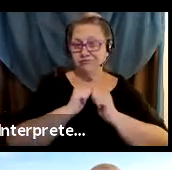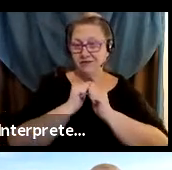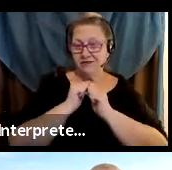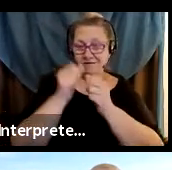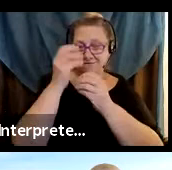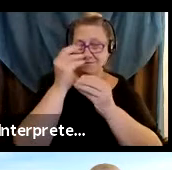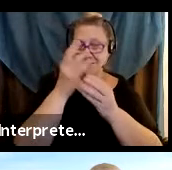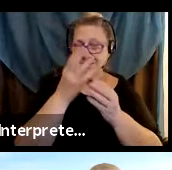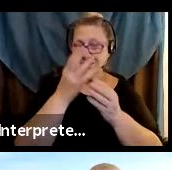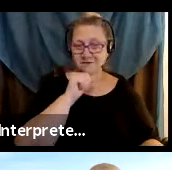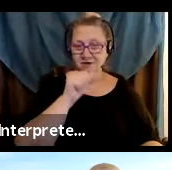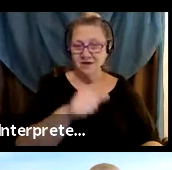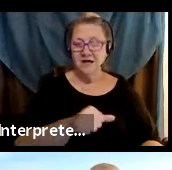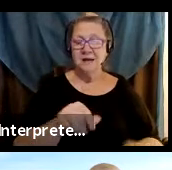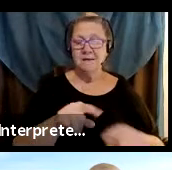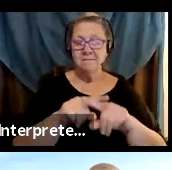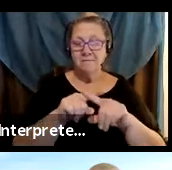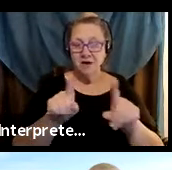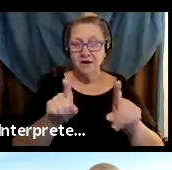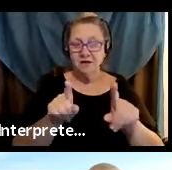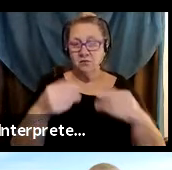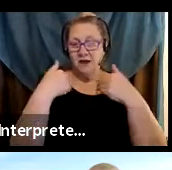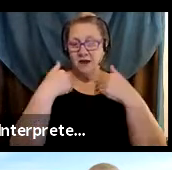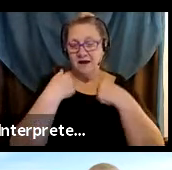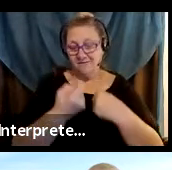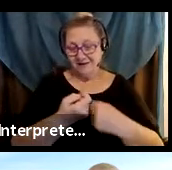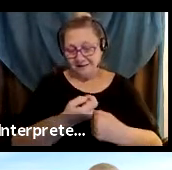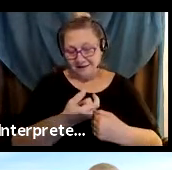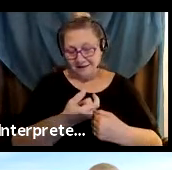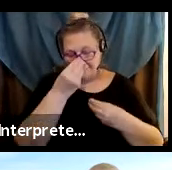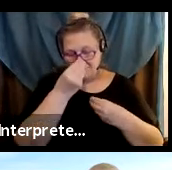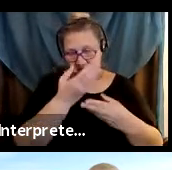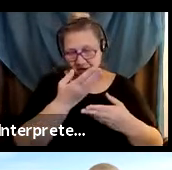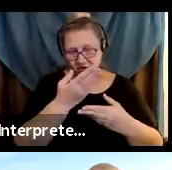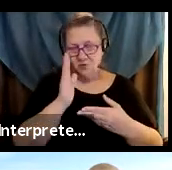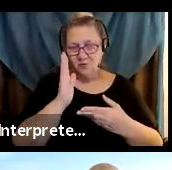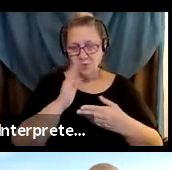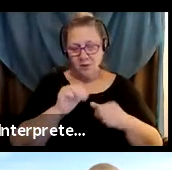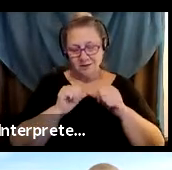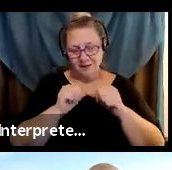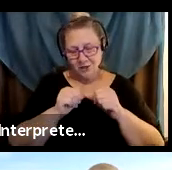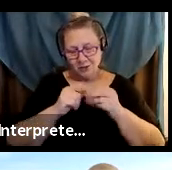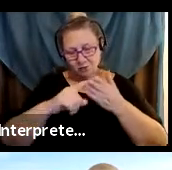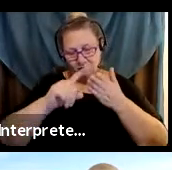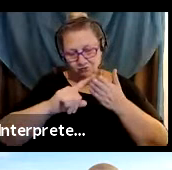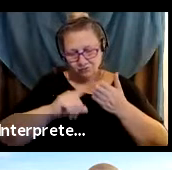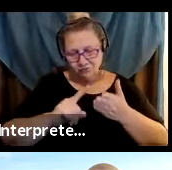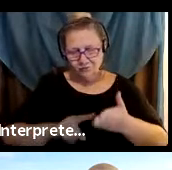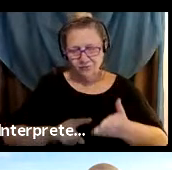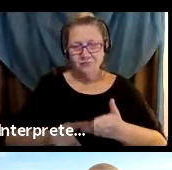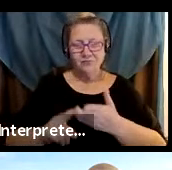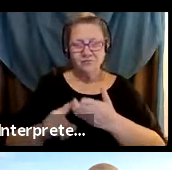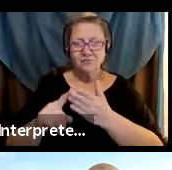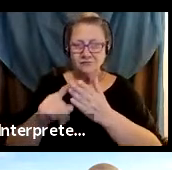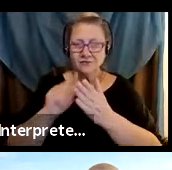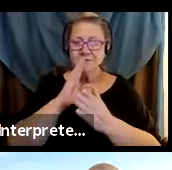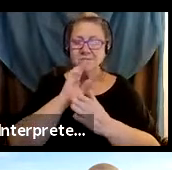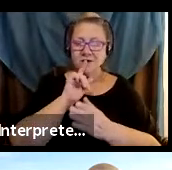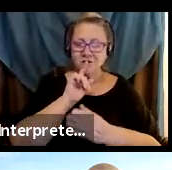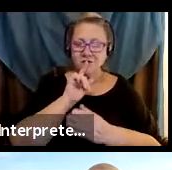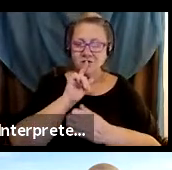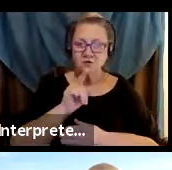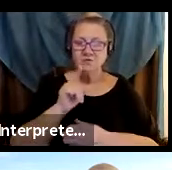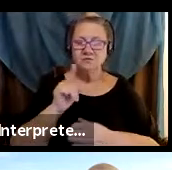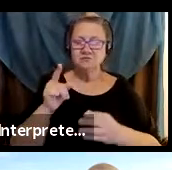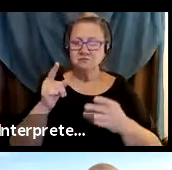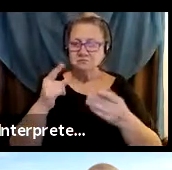do is work with what we have right now, move it forward. And the role of ACIP is to review all of the data and make the best evidence-based decision possible.